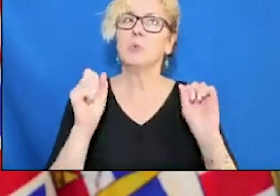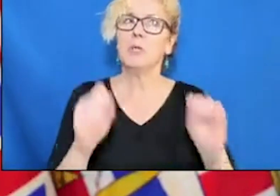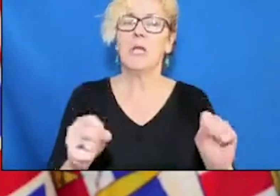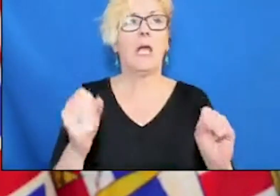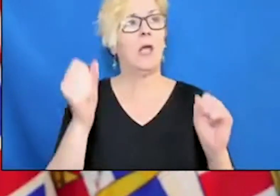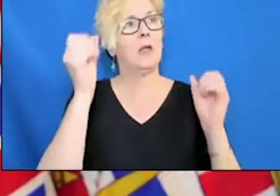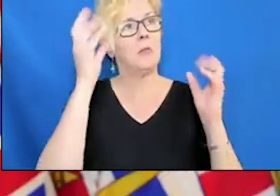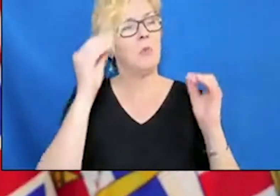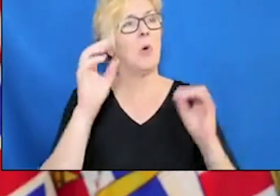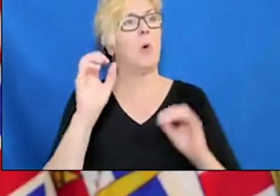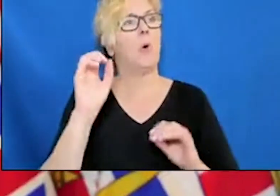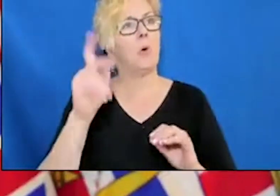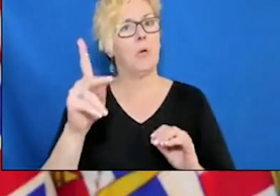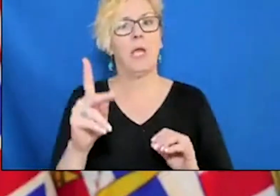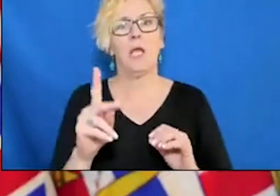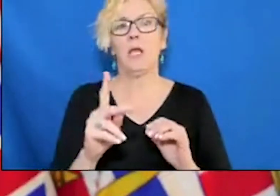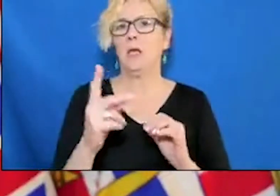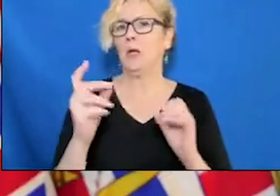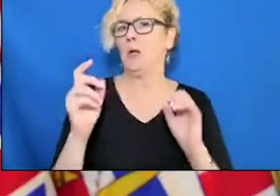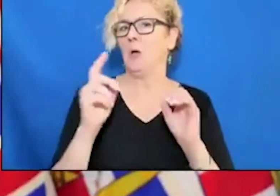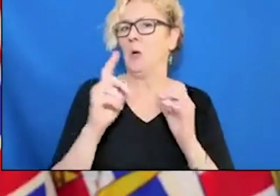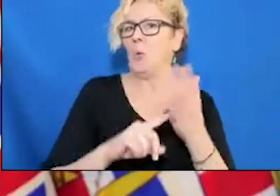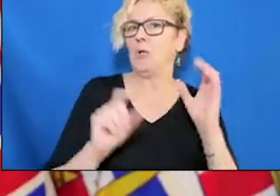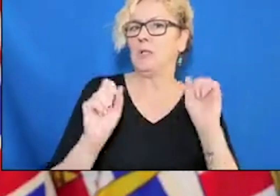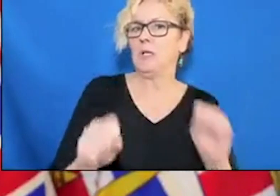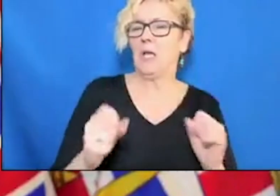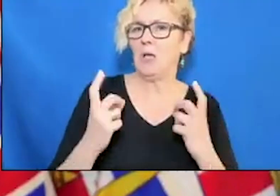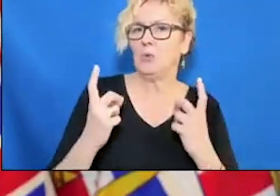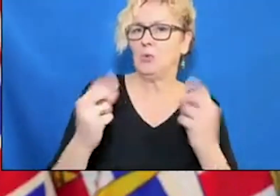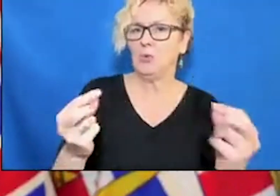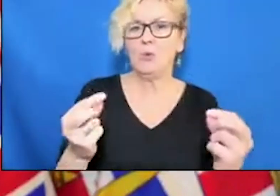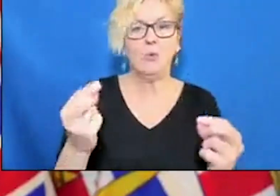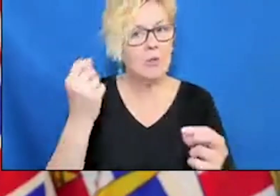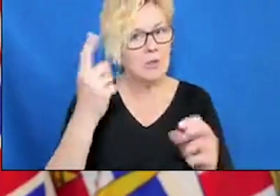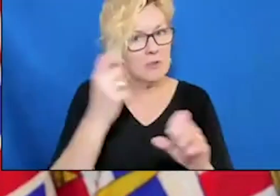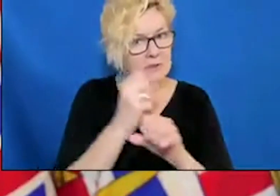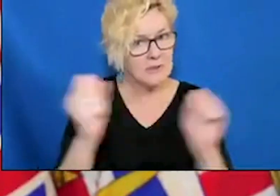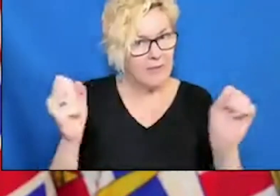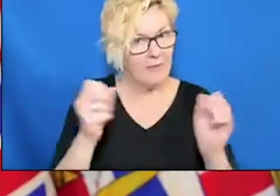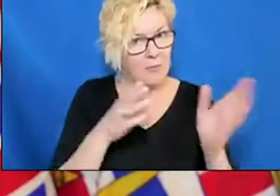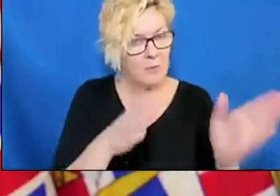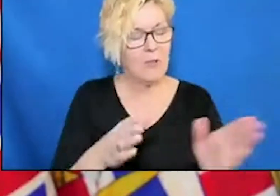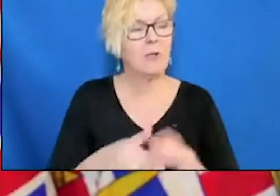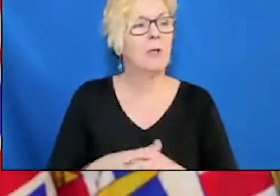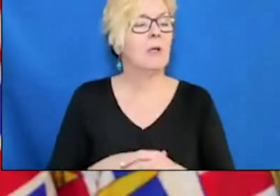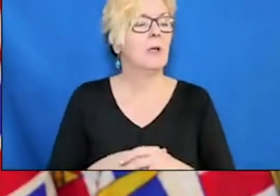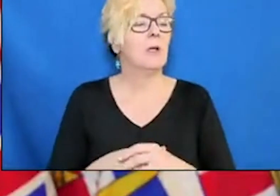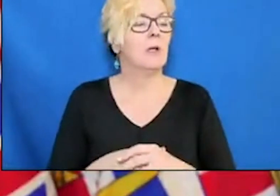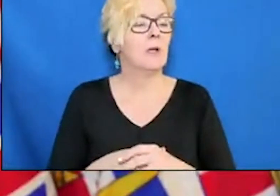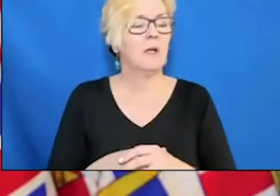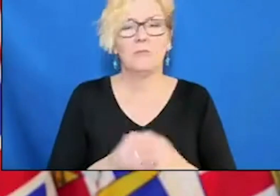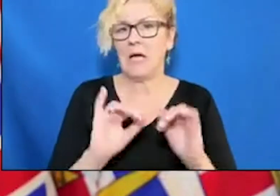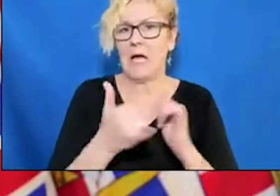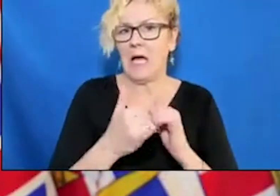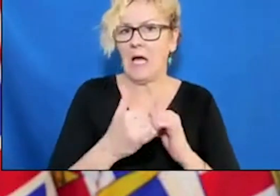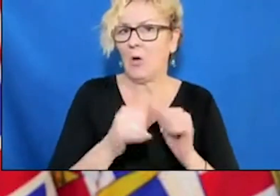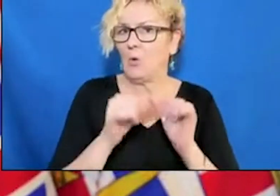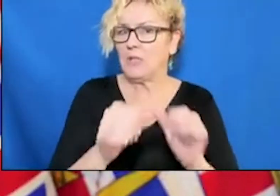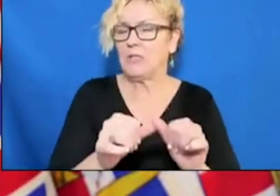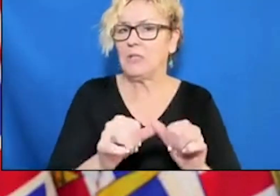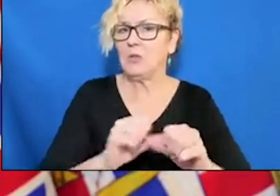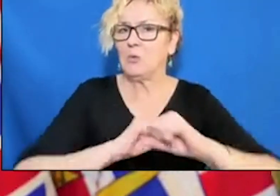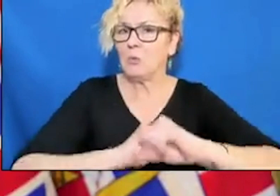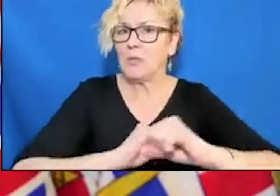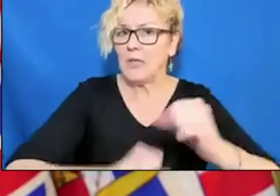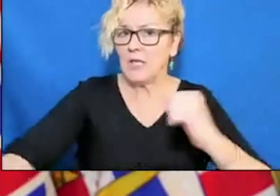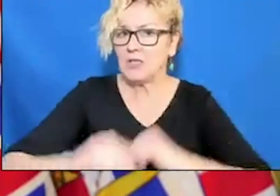we can do things safely, and at this point more than ever, to protect each other. So yes, there's lots of things we can